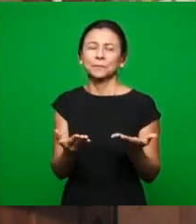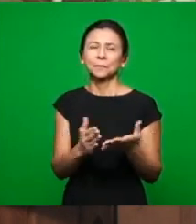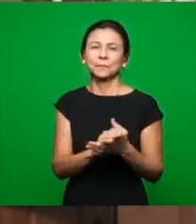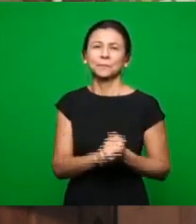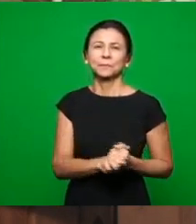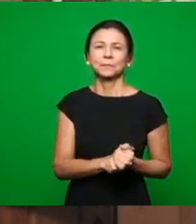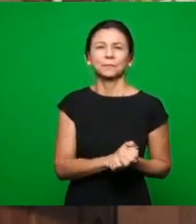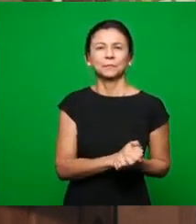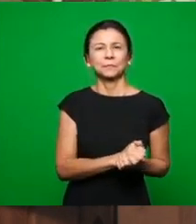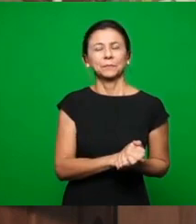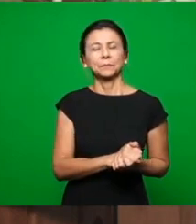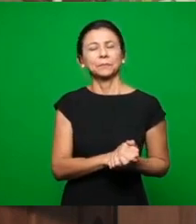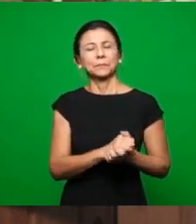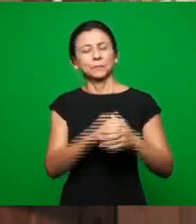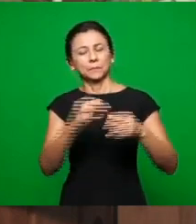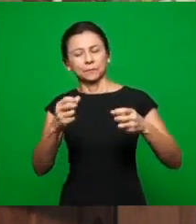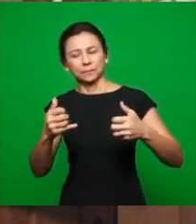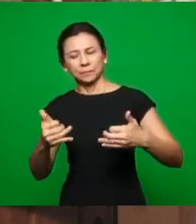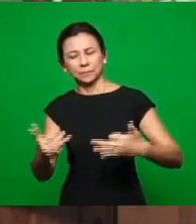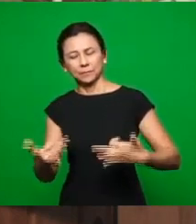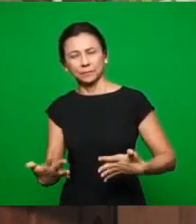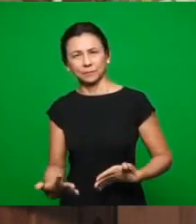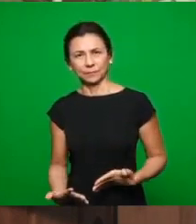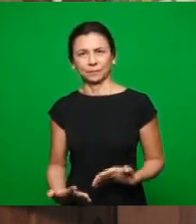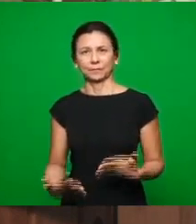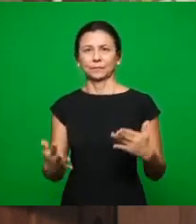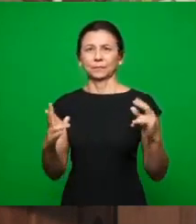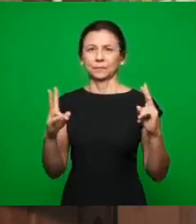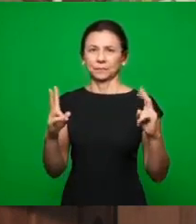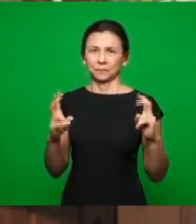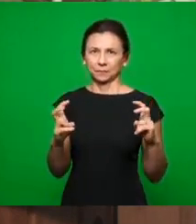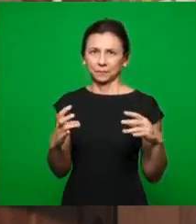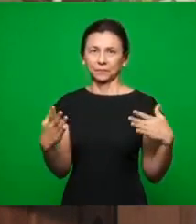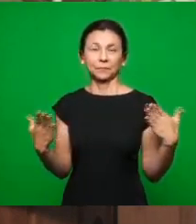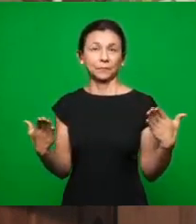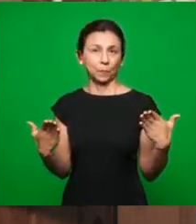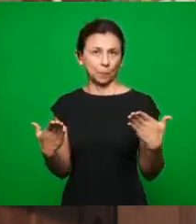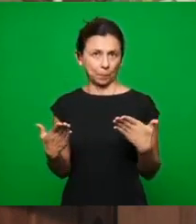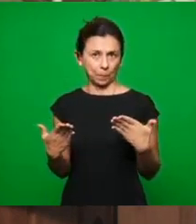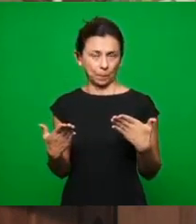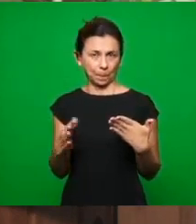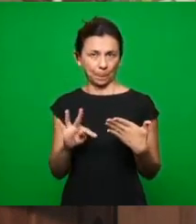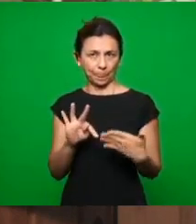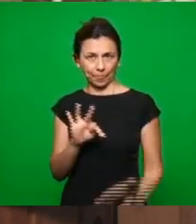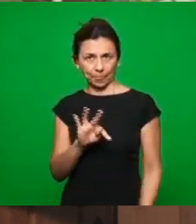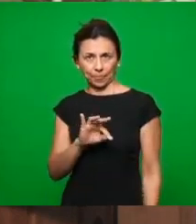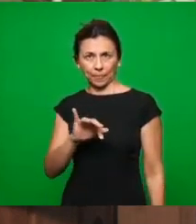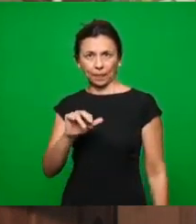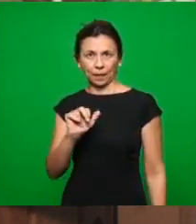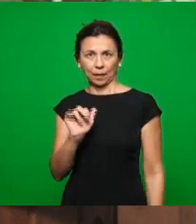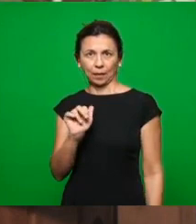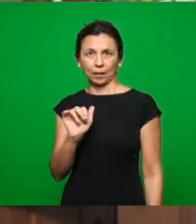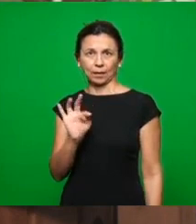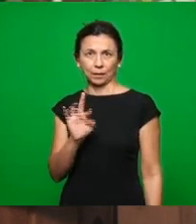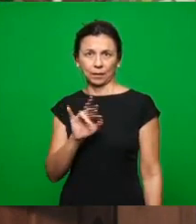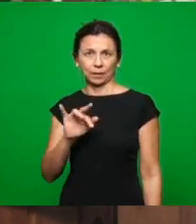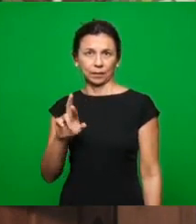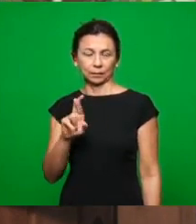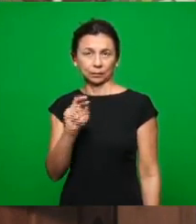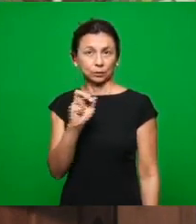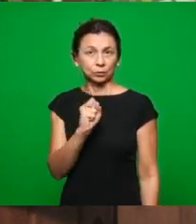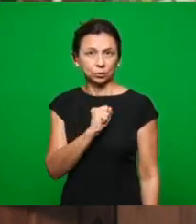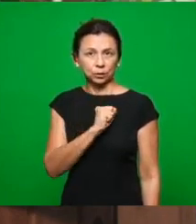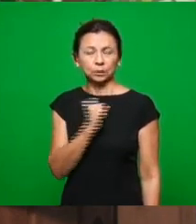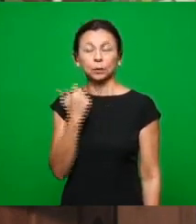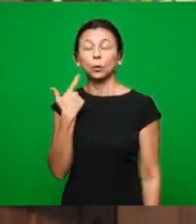they have the measure of their explanation and the topic that is going to be approached here about the Thyatira, so that